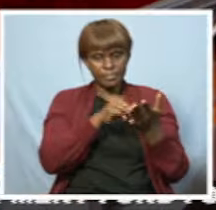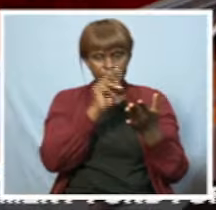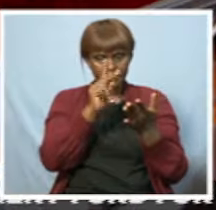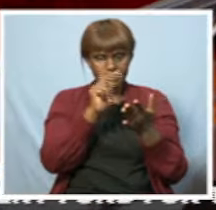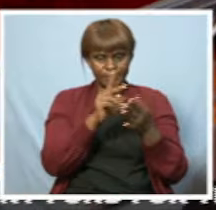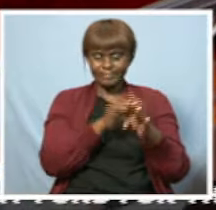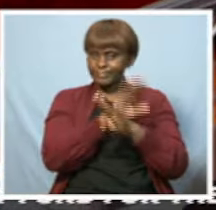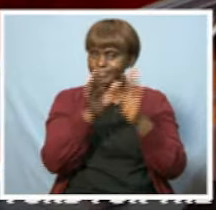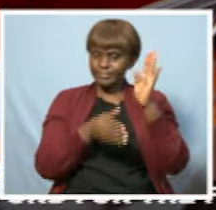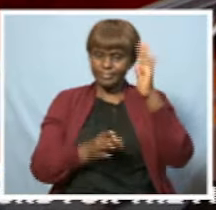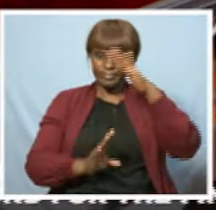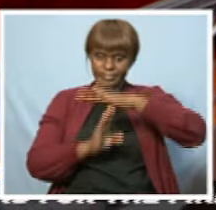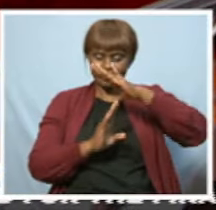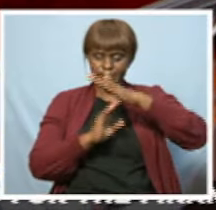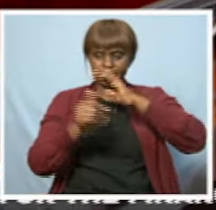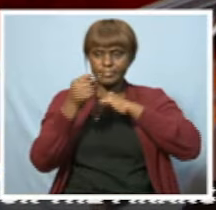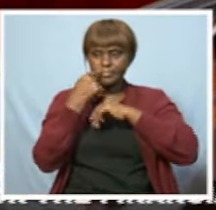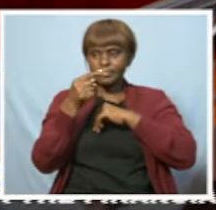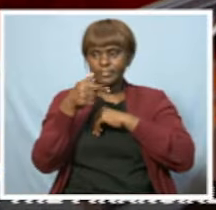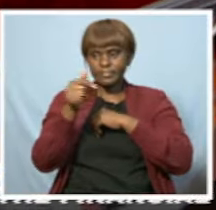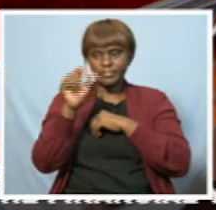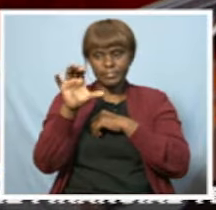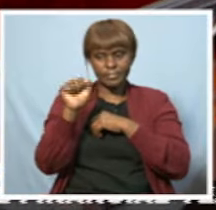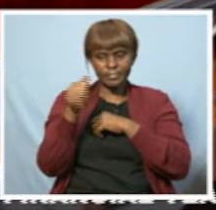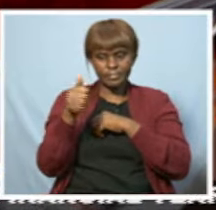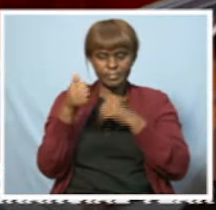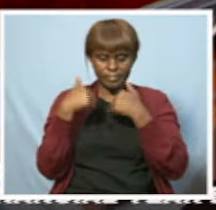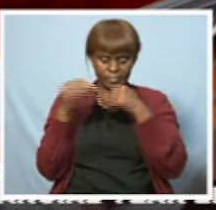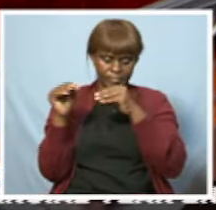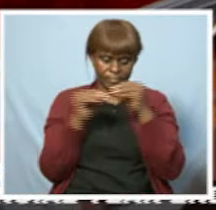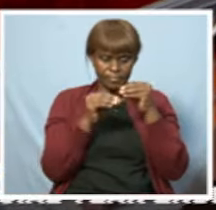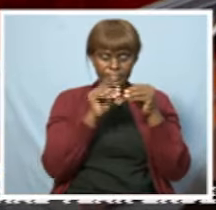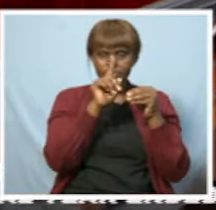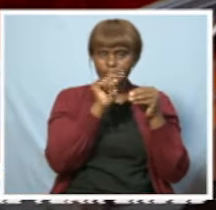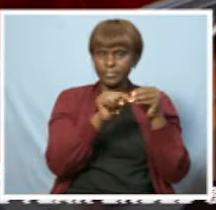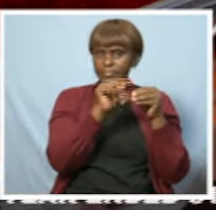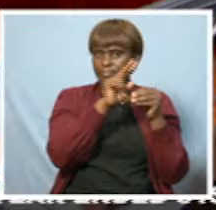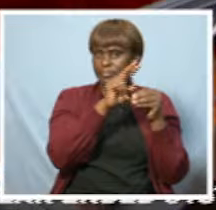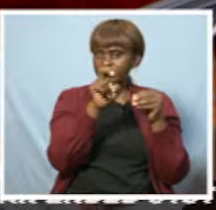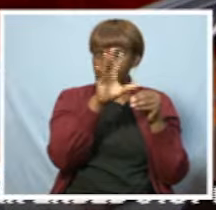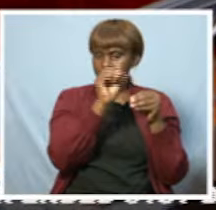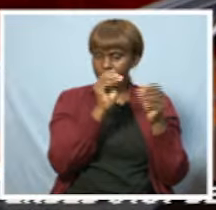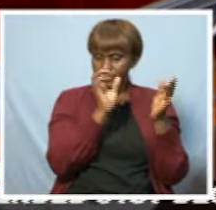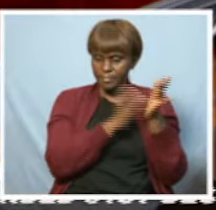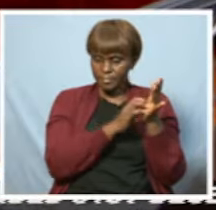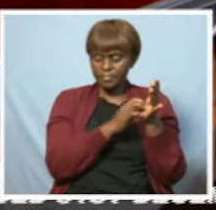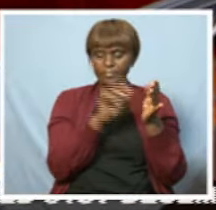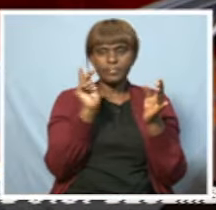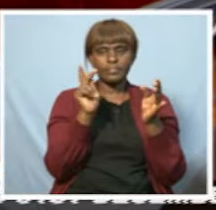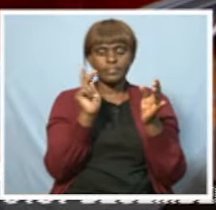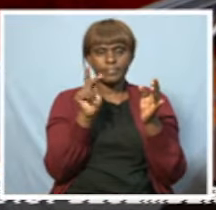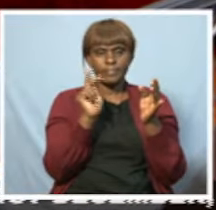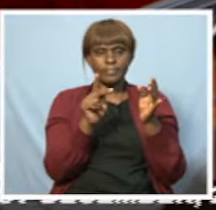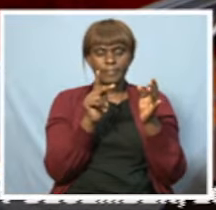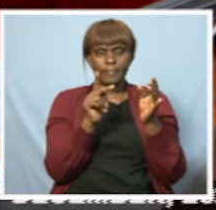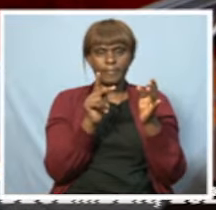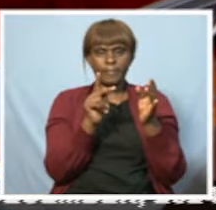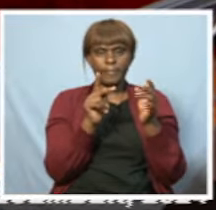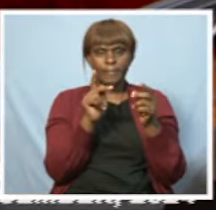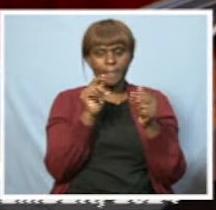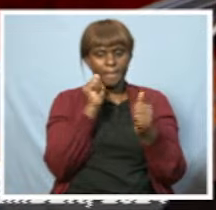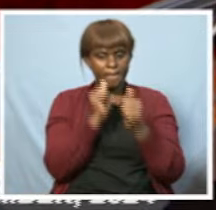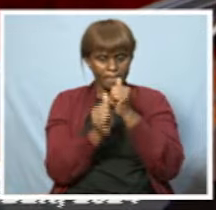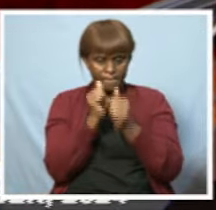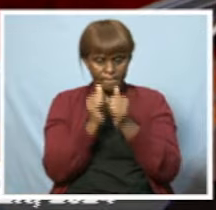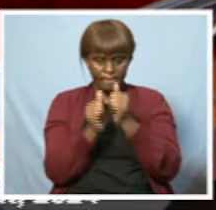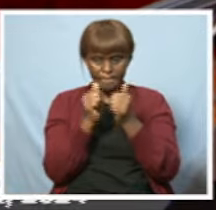flat, and UCS has moved an amendment of 1.250 thousand kwacha. So